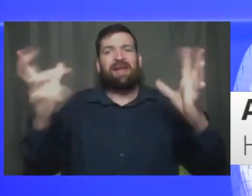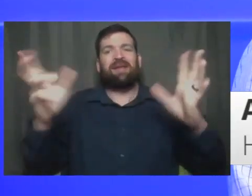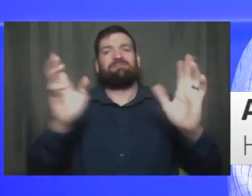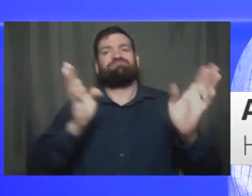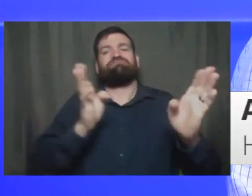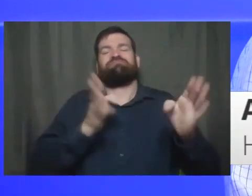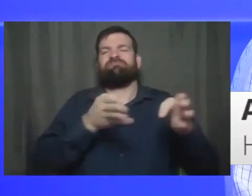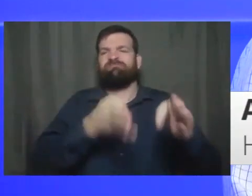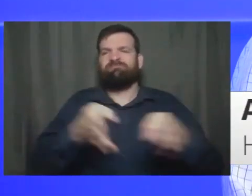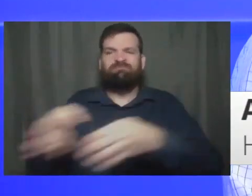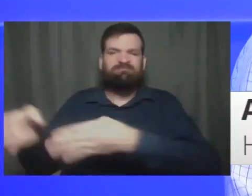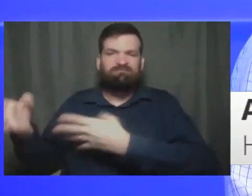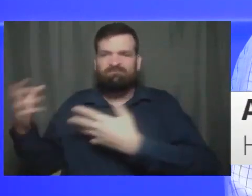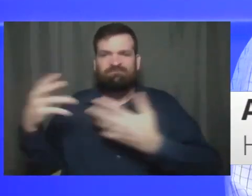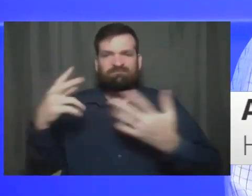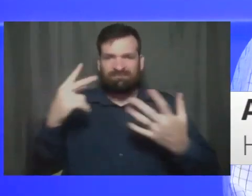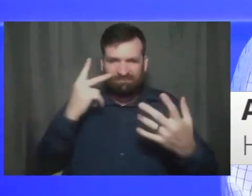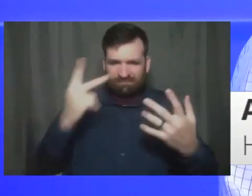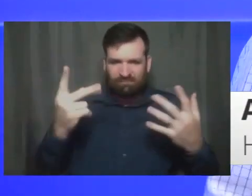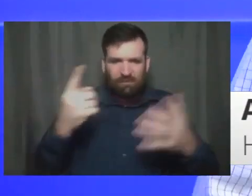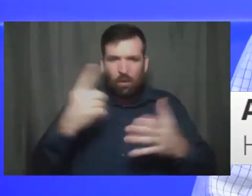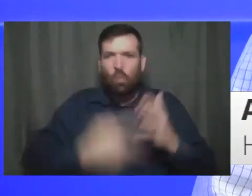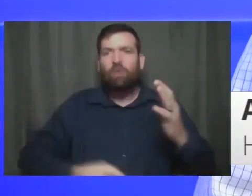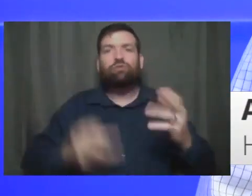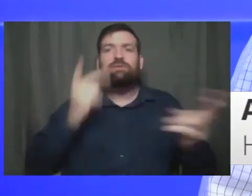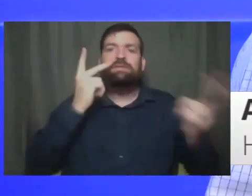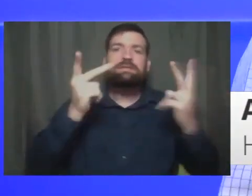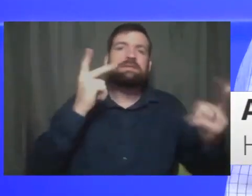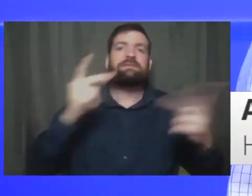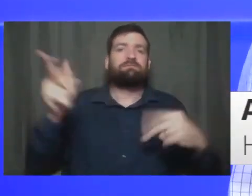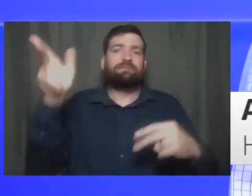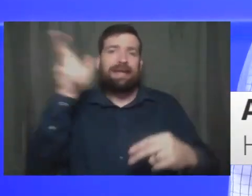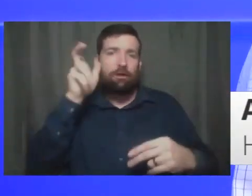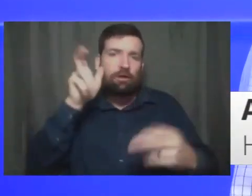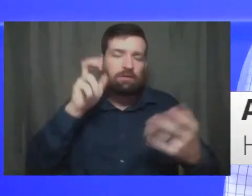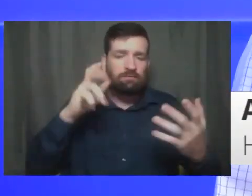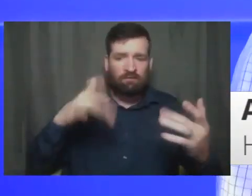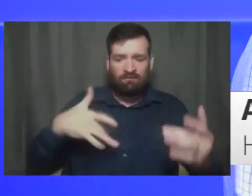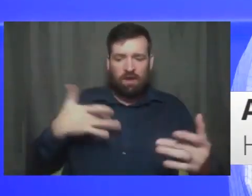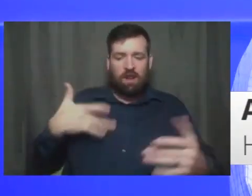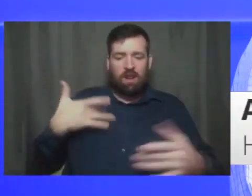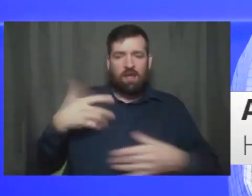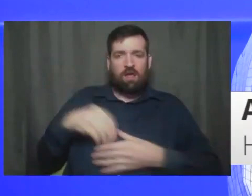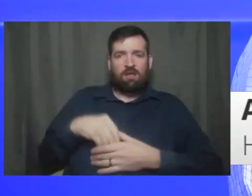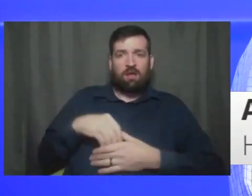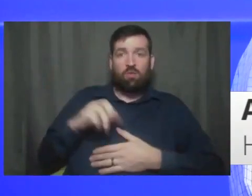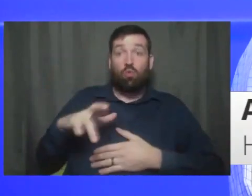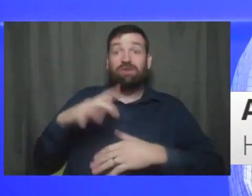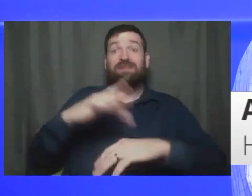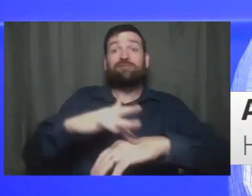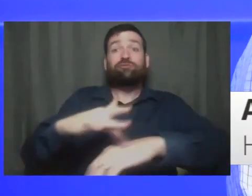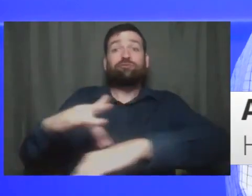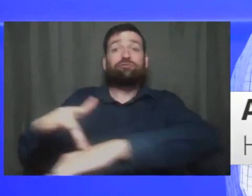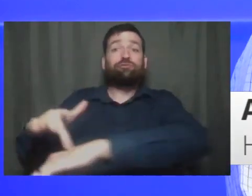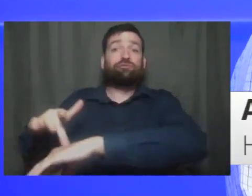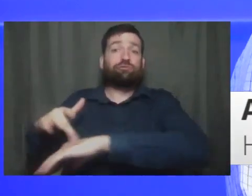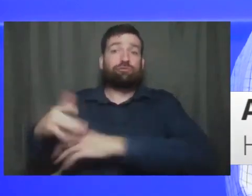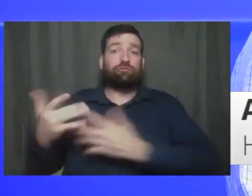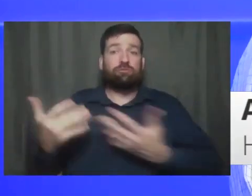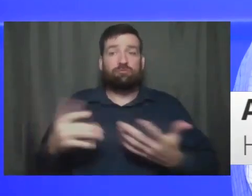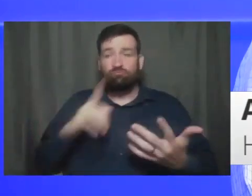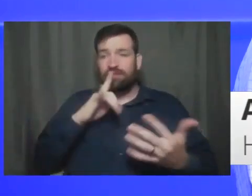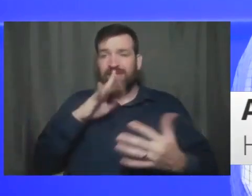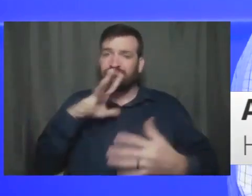you're seeing, what you're hearing, what you're feeling, which can be an inside feeling or actually a touching feeling, and really engage the